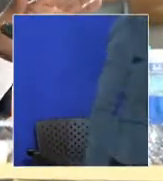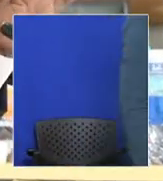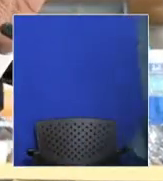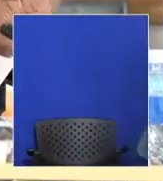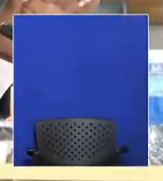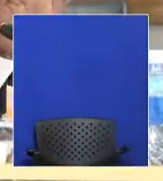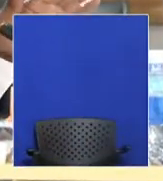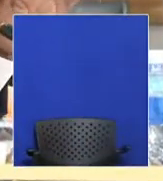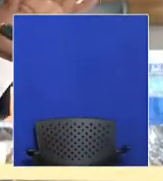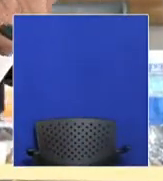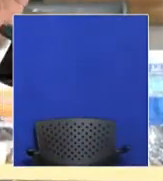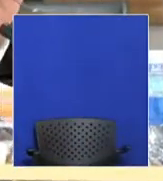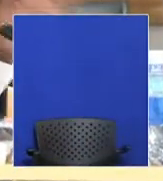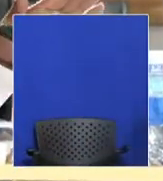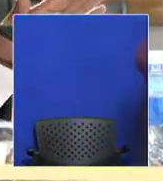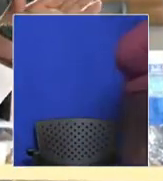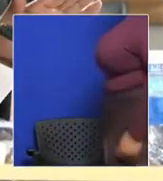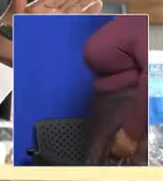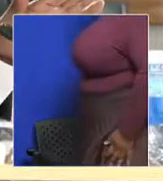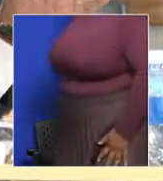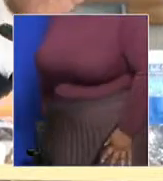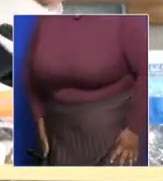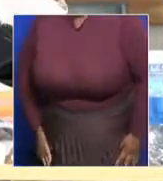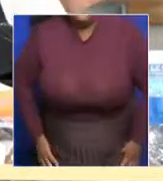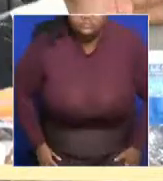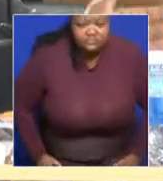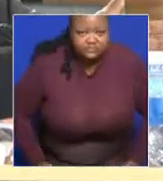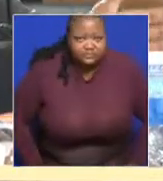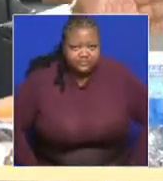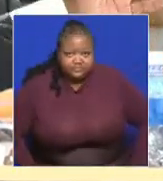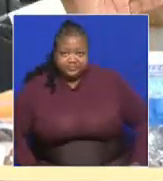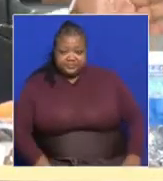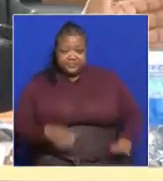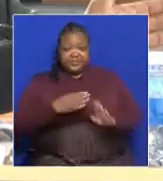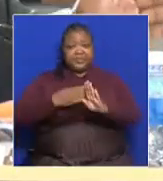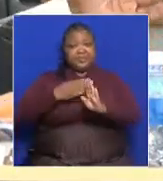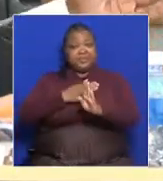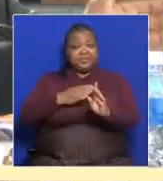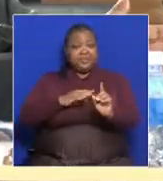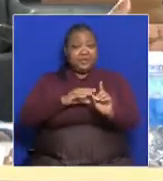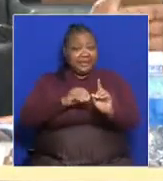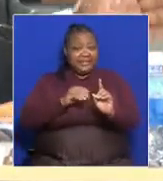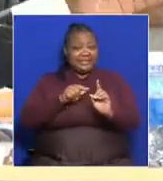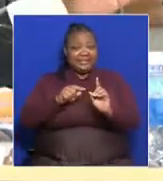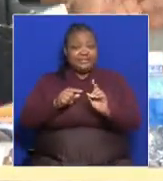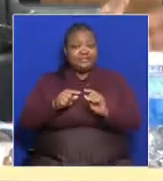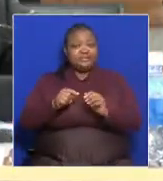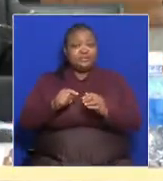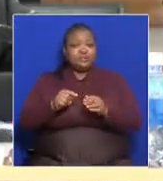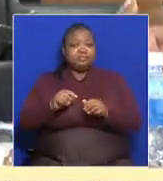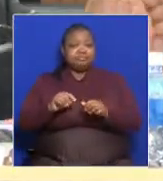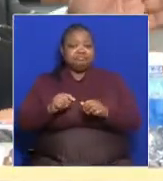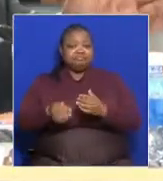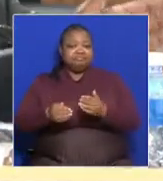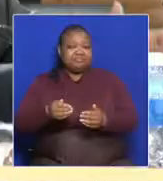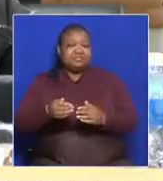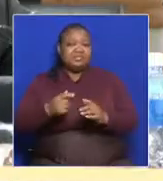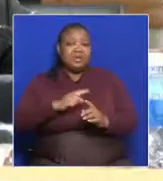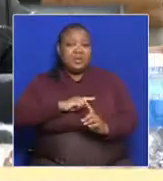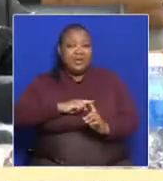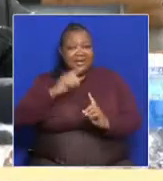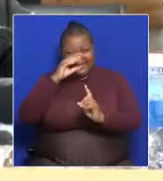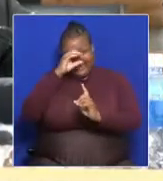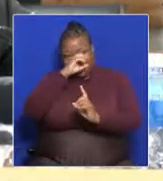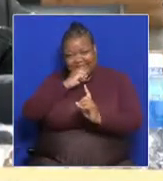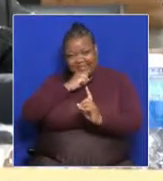you proceeded on the basis of an assumption. Now Ms. Silo is engaging you specifically about